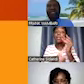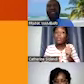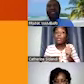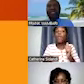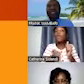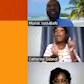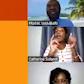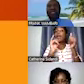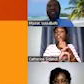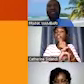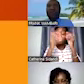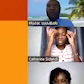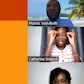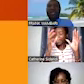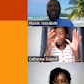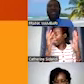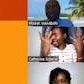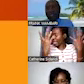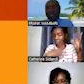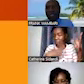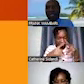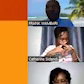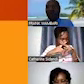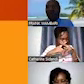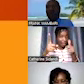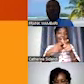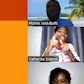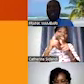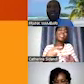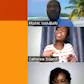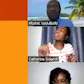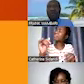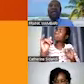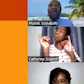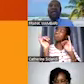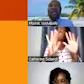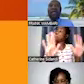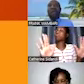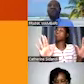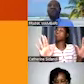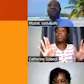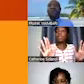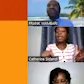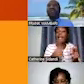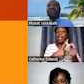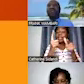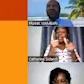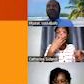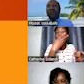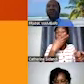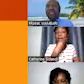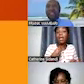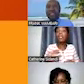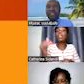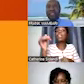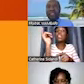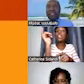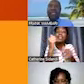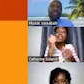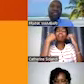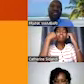walk away, and that was it. And they never saw one another. And the man was groaning, and he was always in distress and